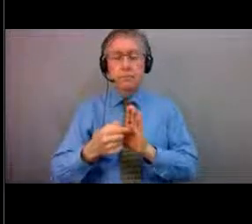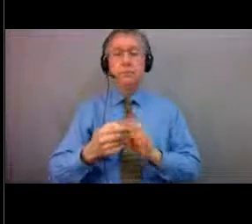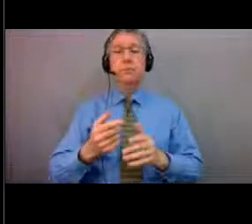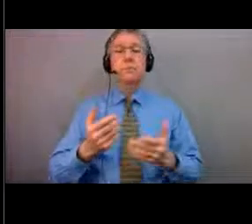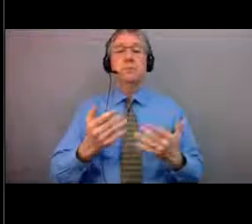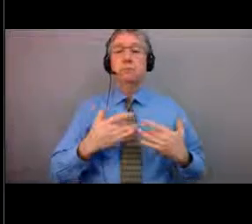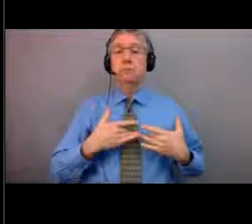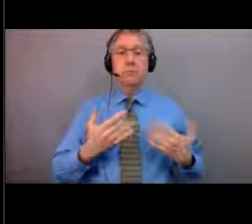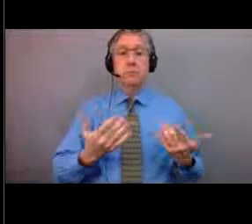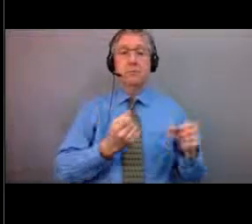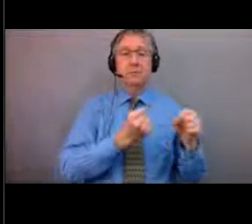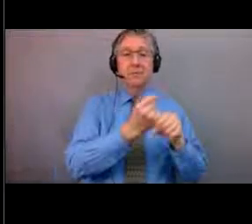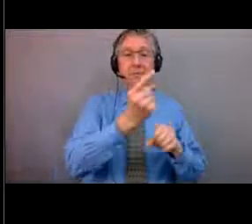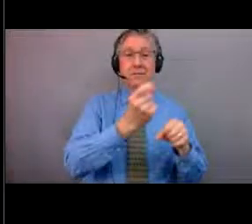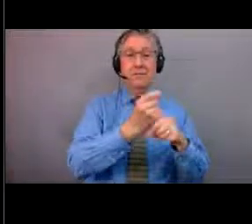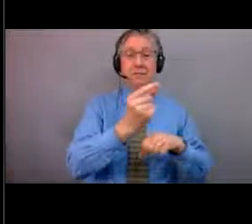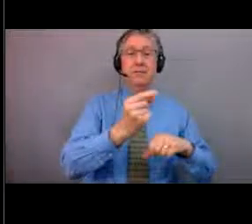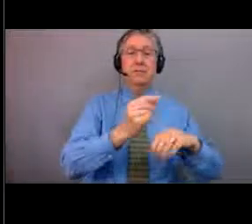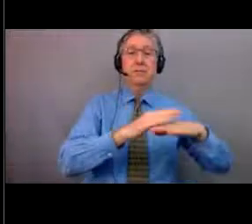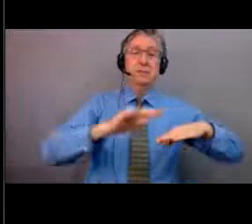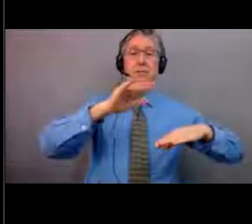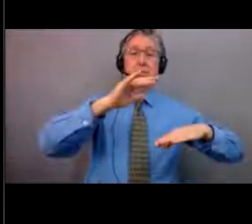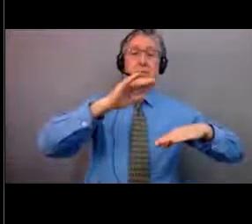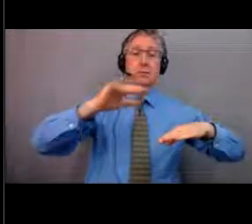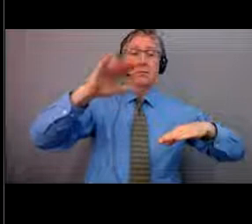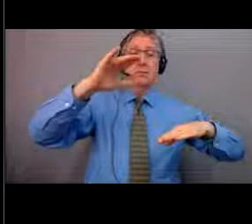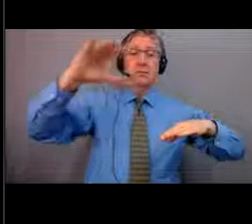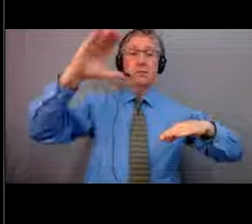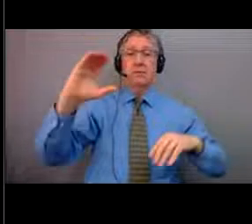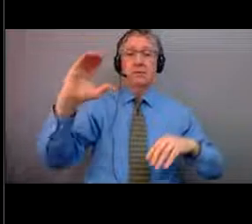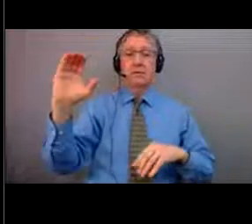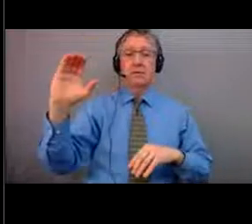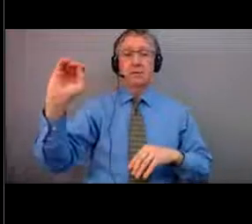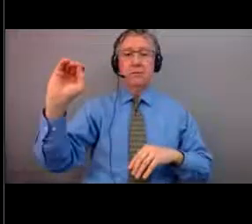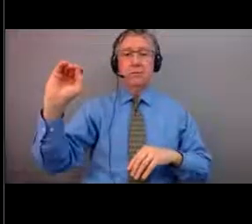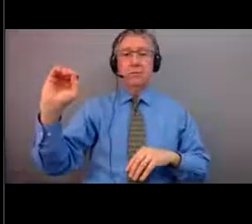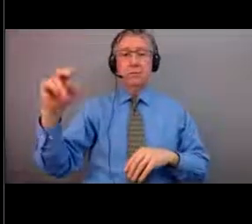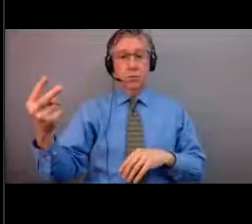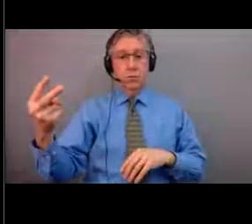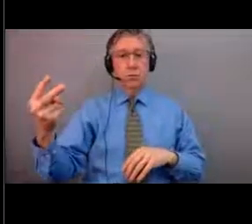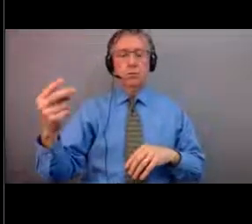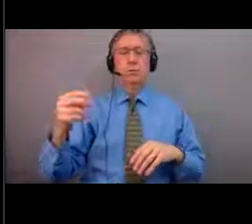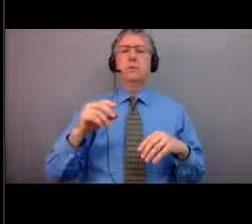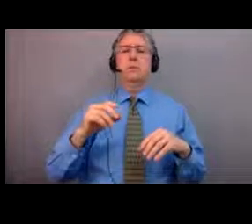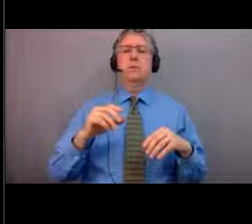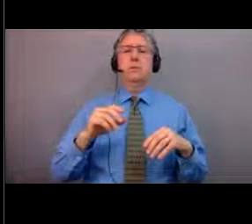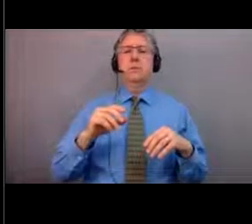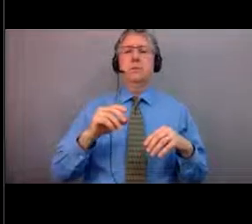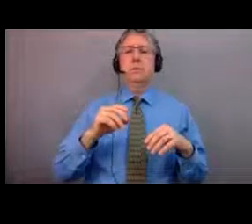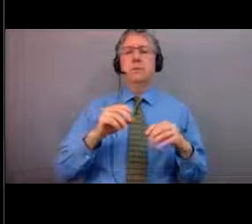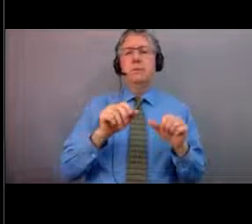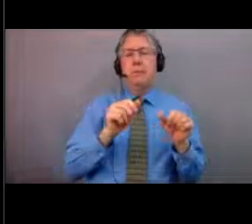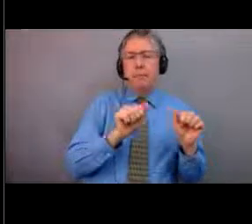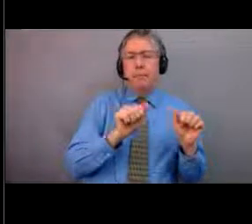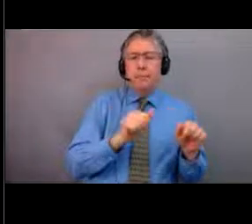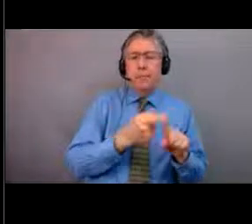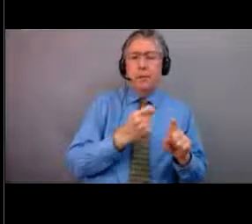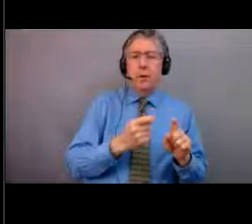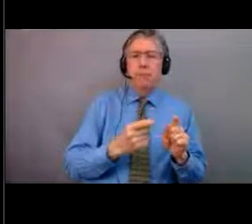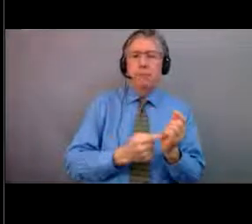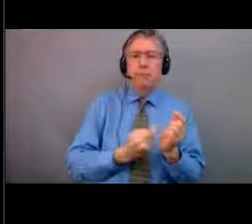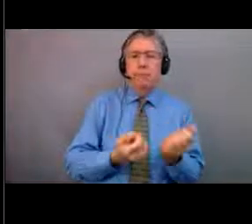uptake and release of carbon dioxide from fossil fuel burning. And we have been